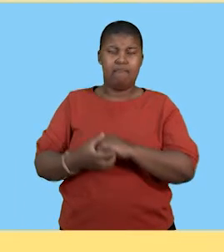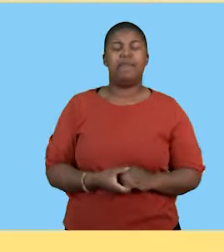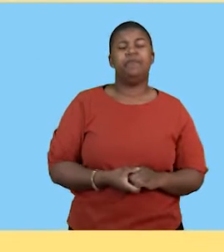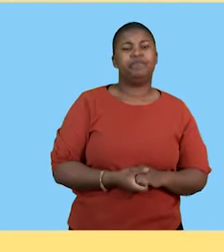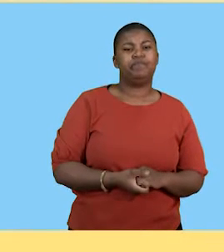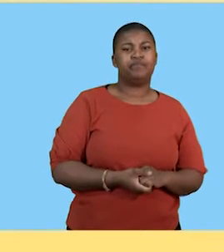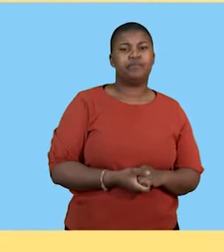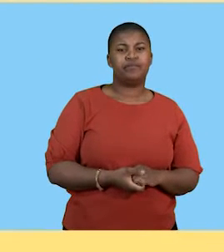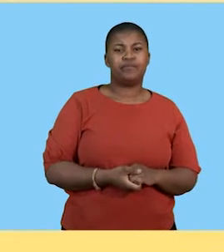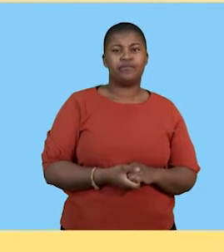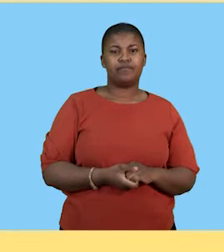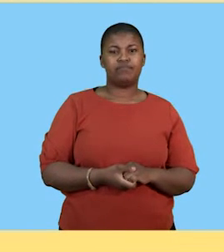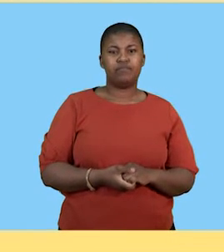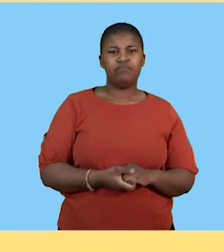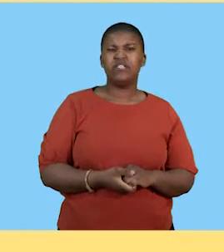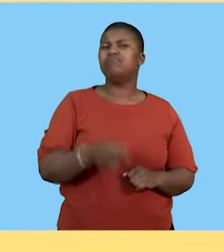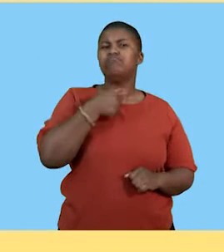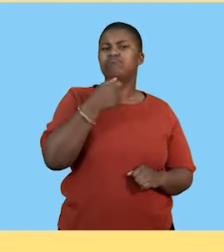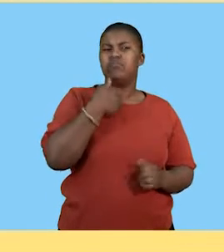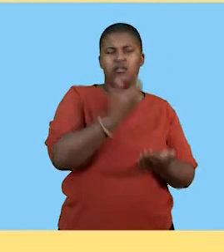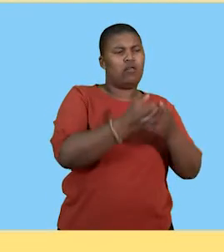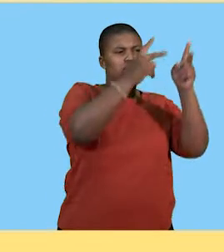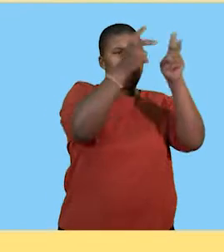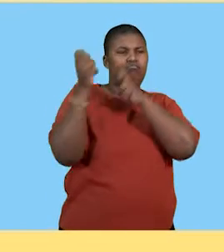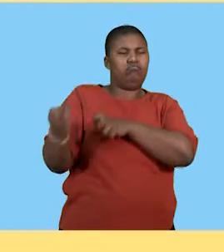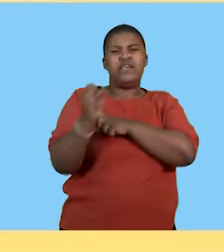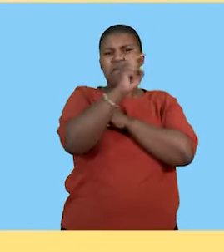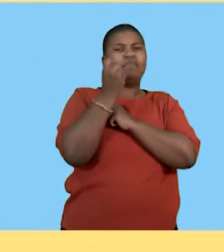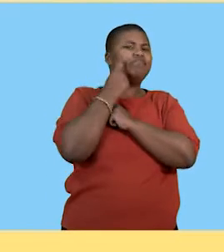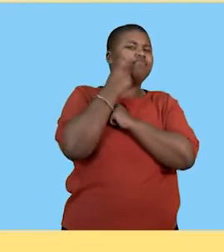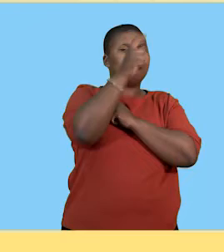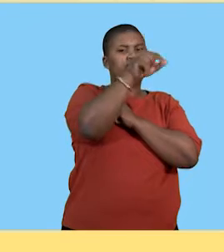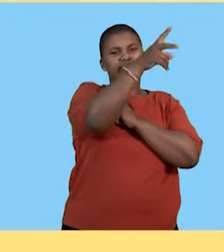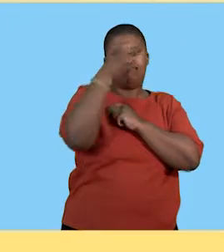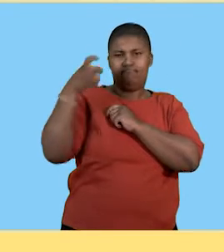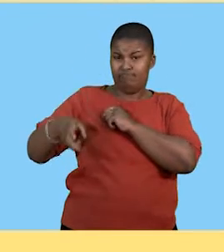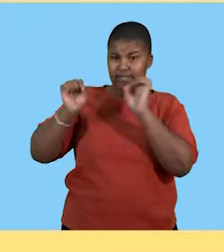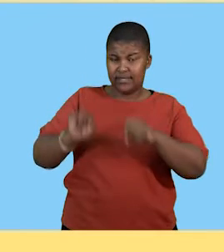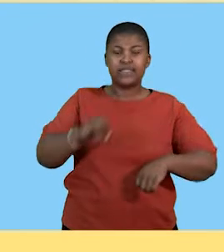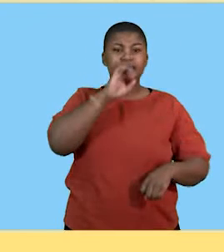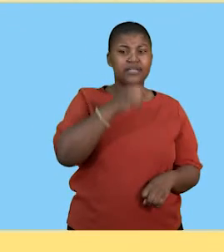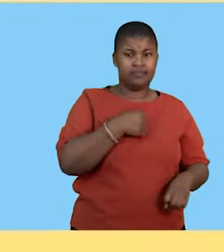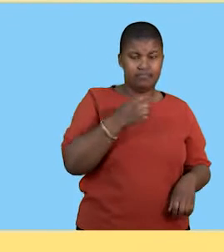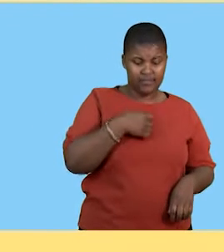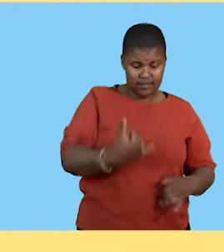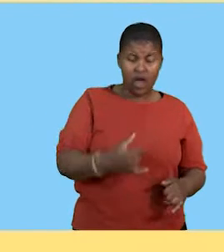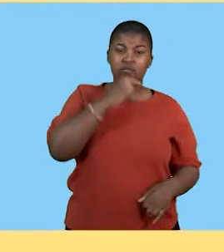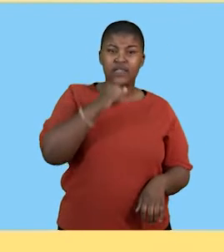50,400. I would have just taken it from here. So I'll come here. I